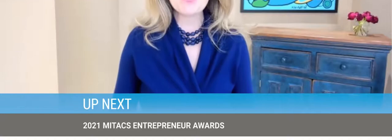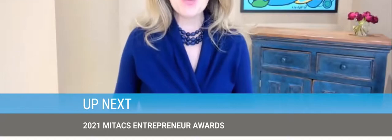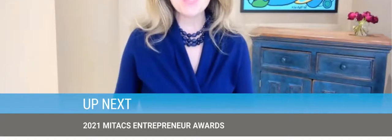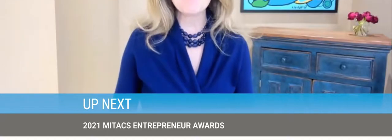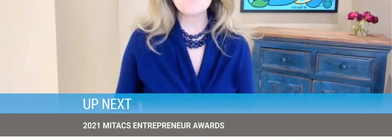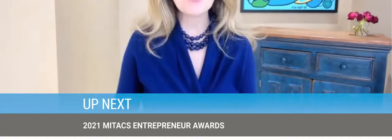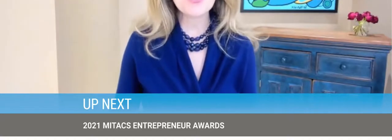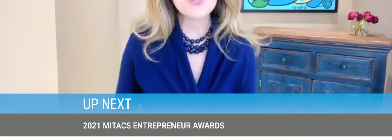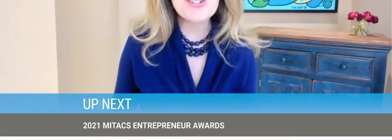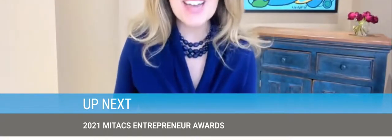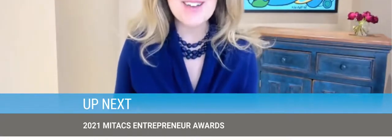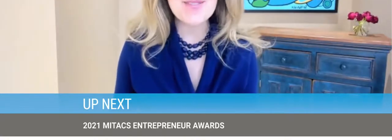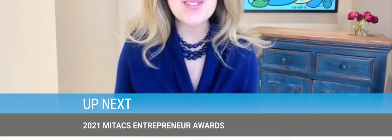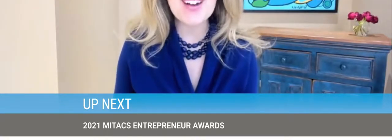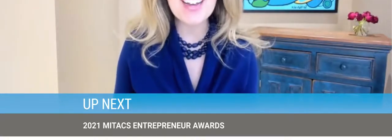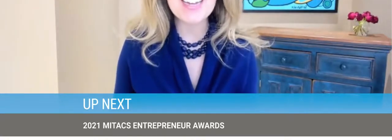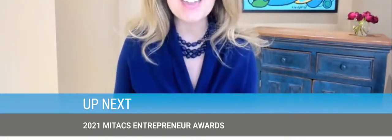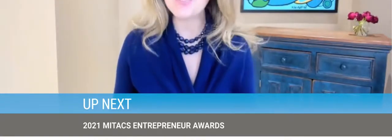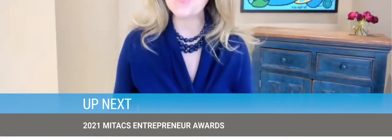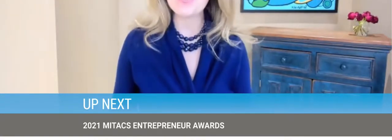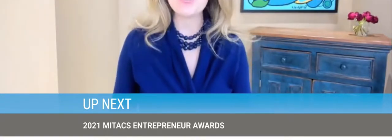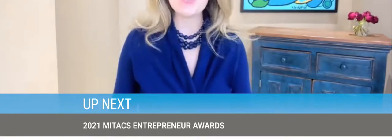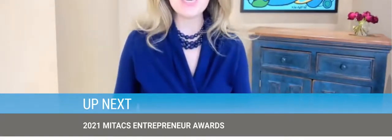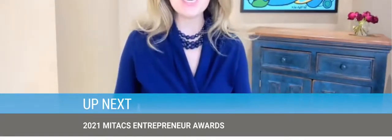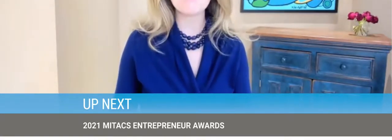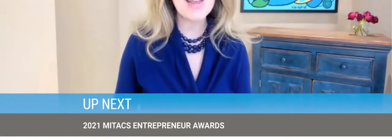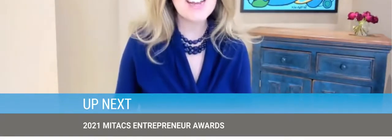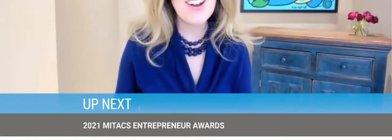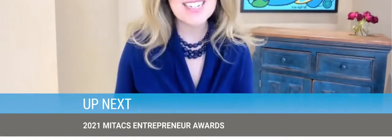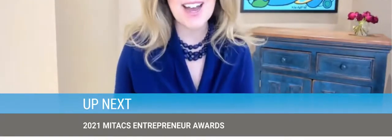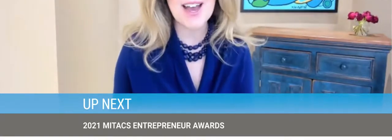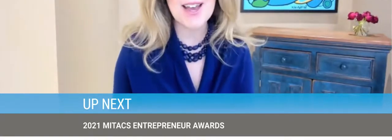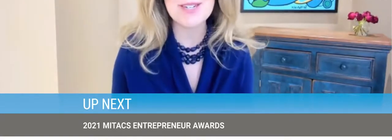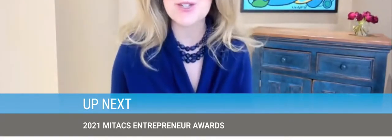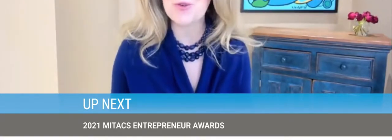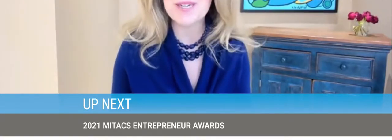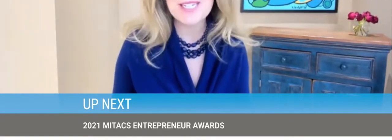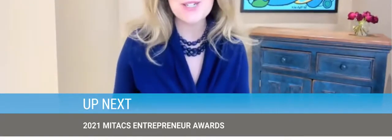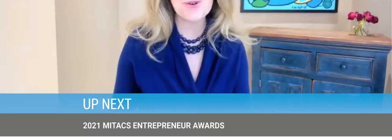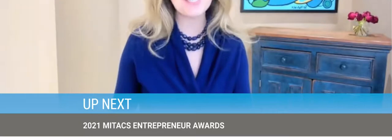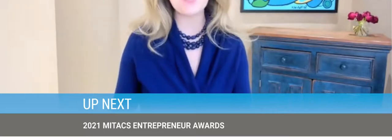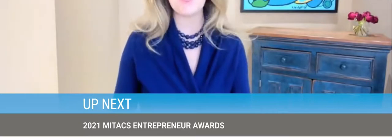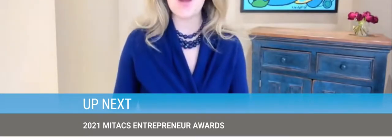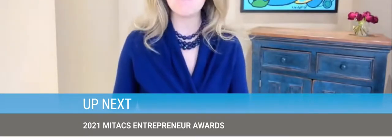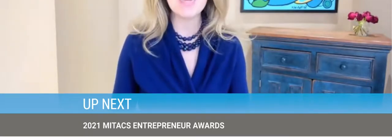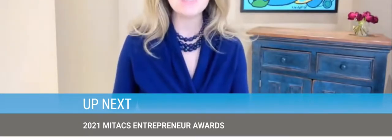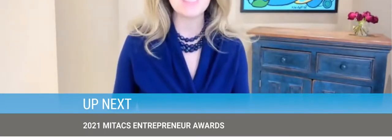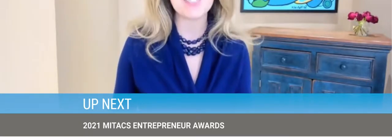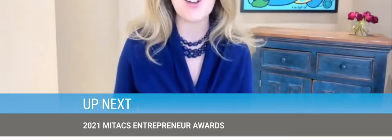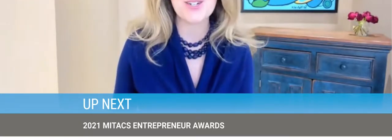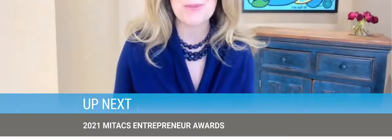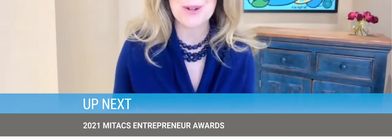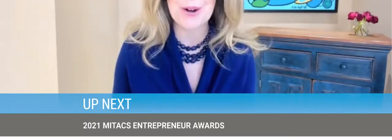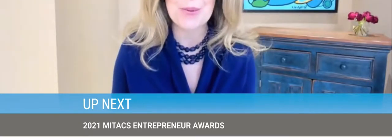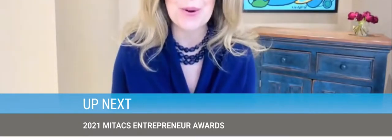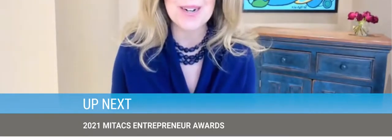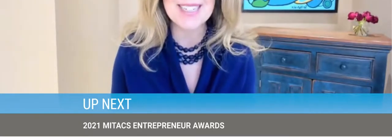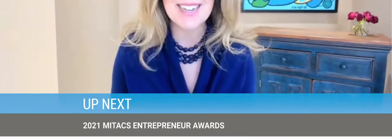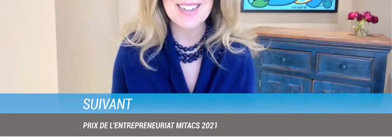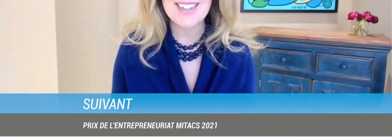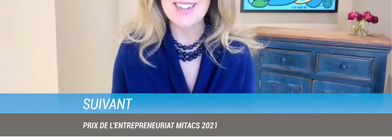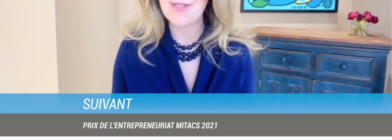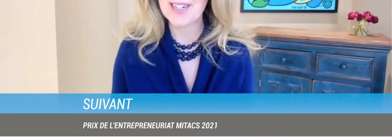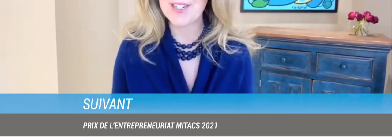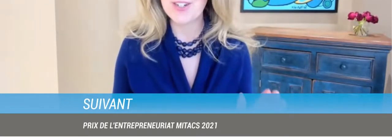Hello and bonjour, everyone. Thank you for tuning in right on time to the 2021 Mitacs Entrepreneur